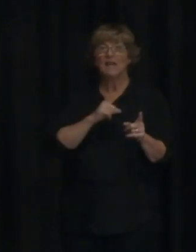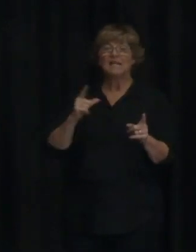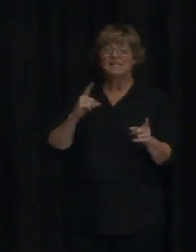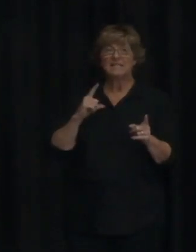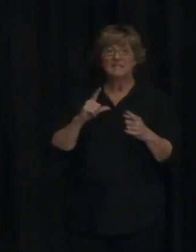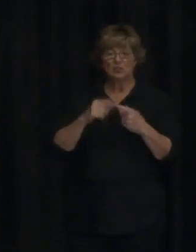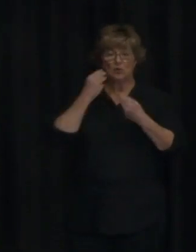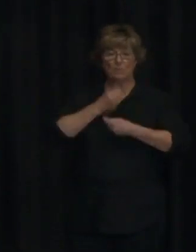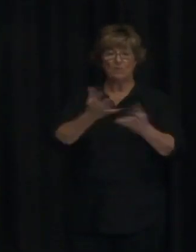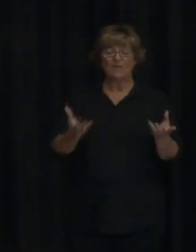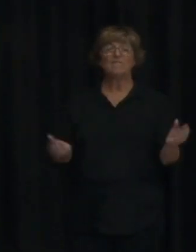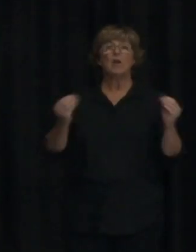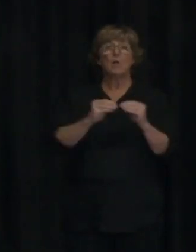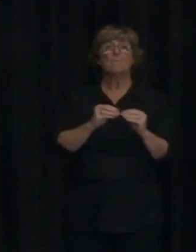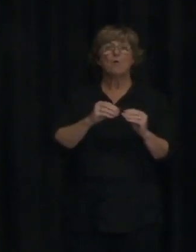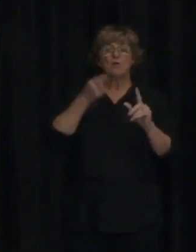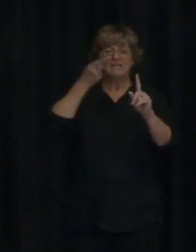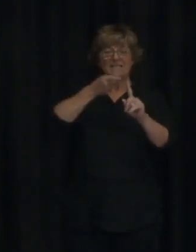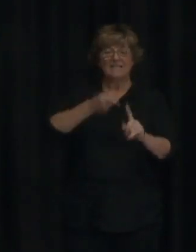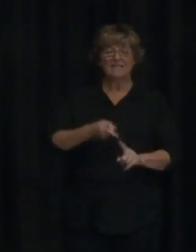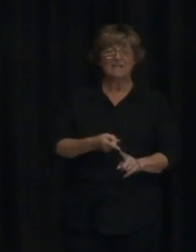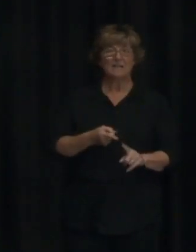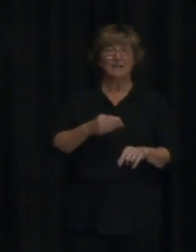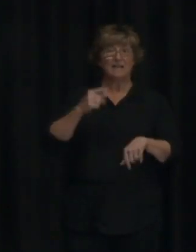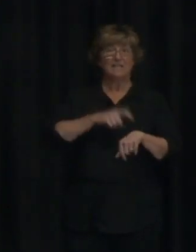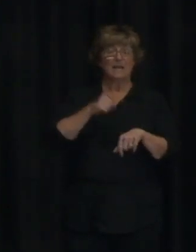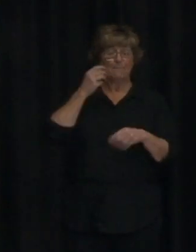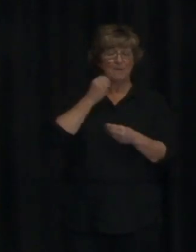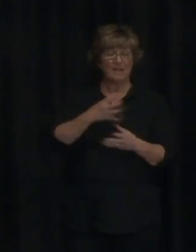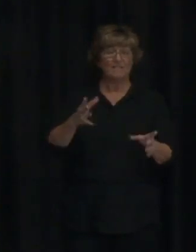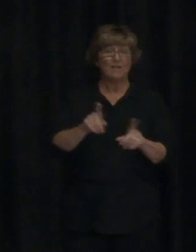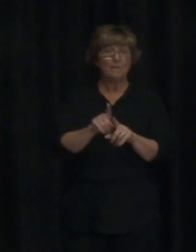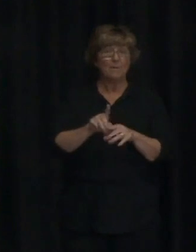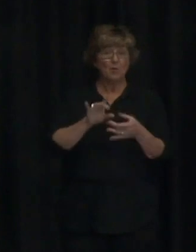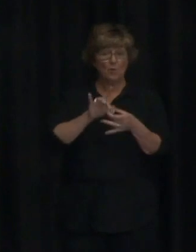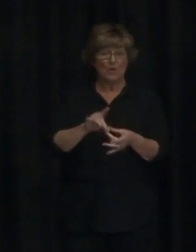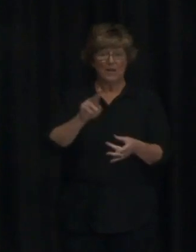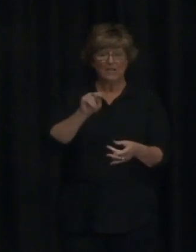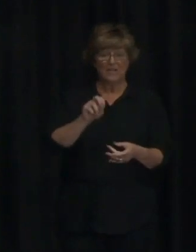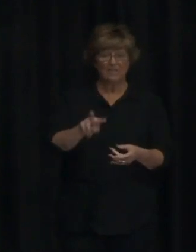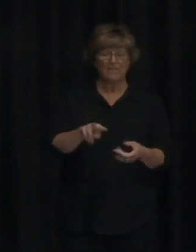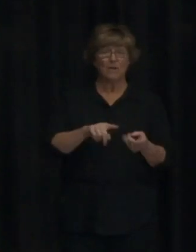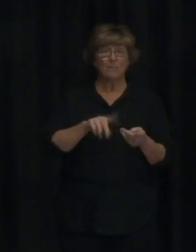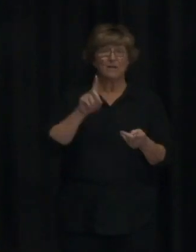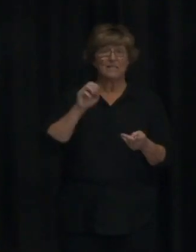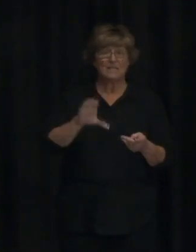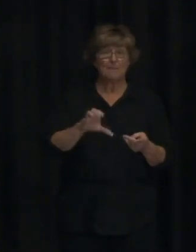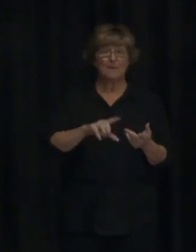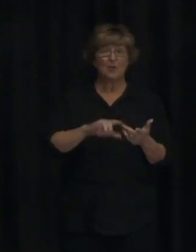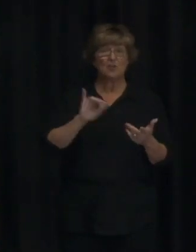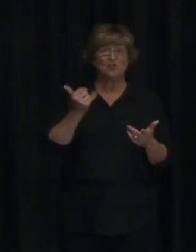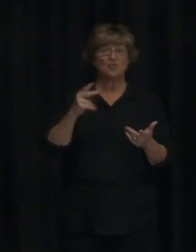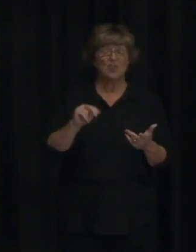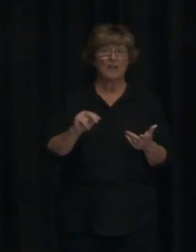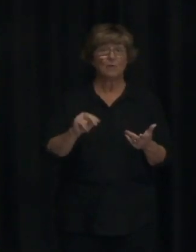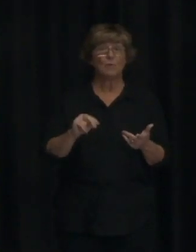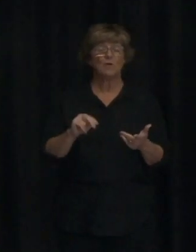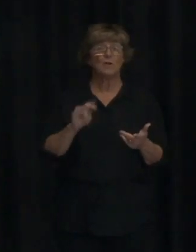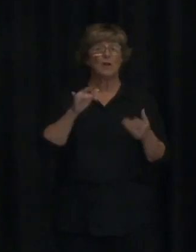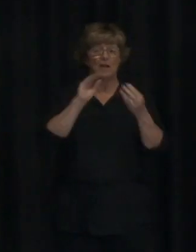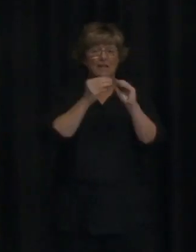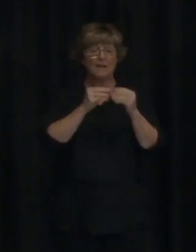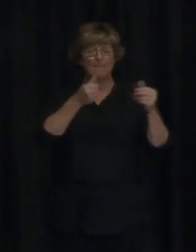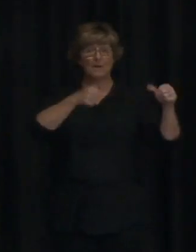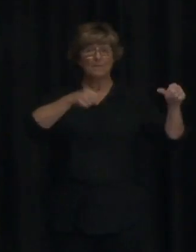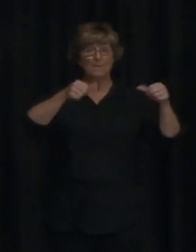to provide much more detailed and timely information. As it relates to November, December, and January, those numbers are